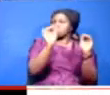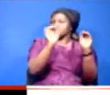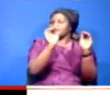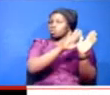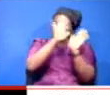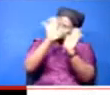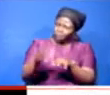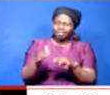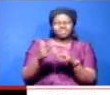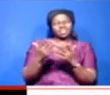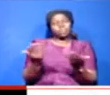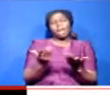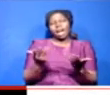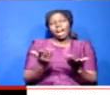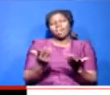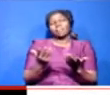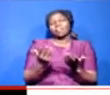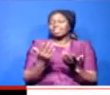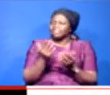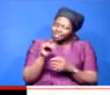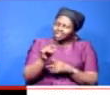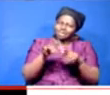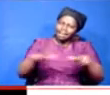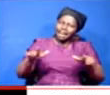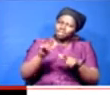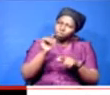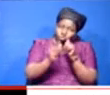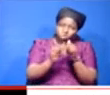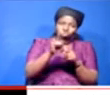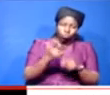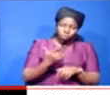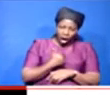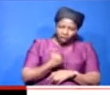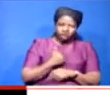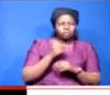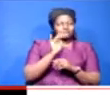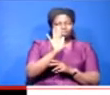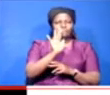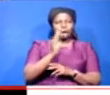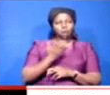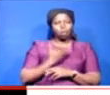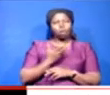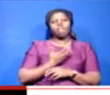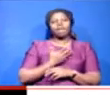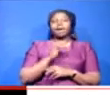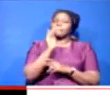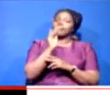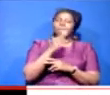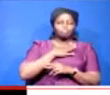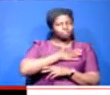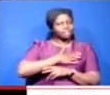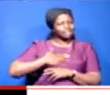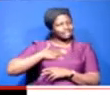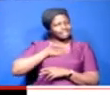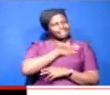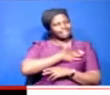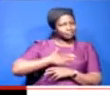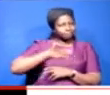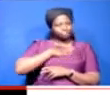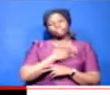upo ndipo kwako. Na mimi nawaomba, let us treat this as a valuable document. Let us not treat these documents